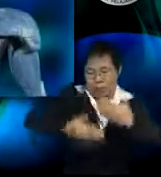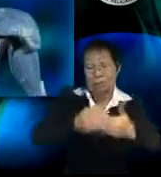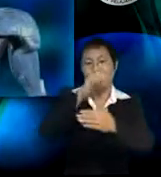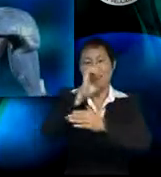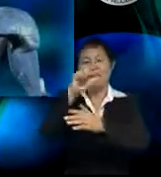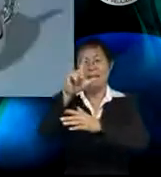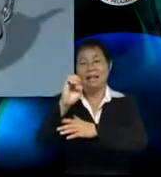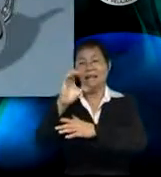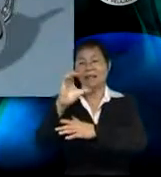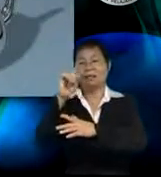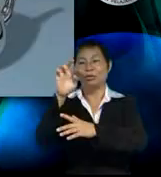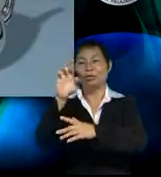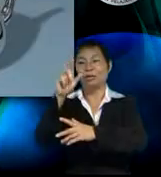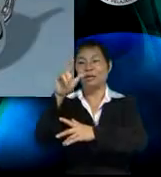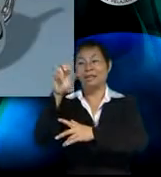electrolysis.